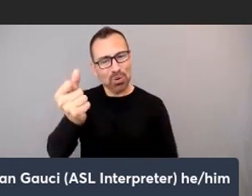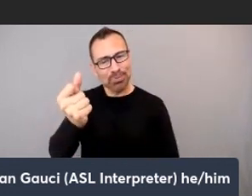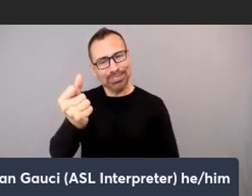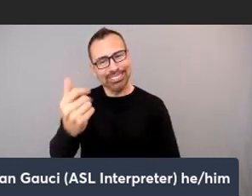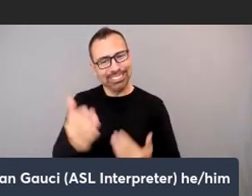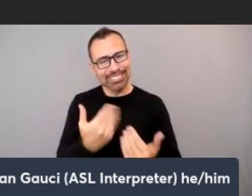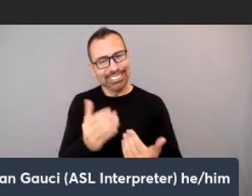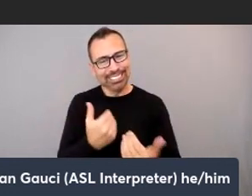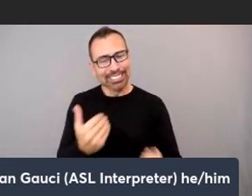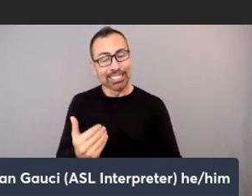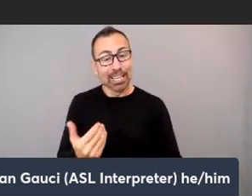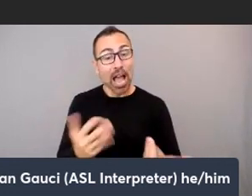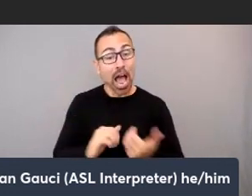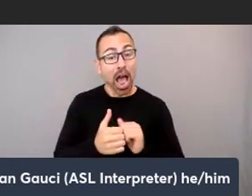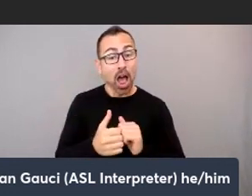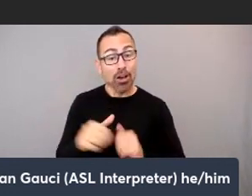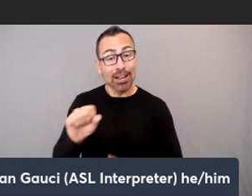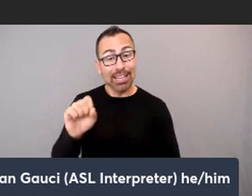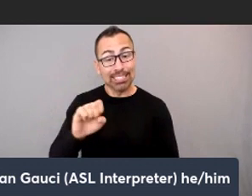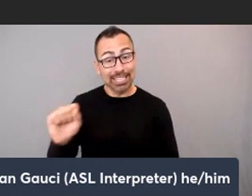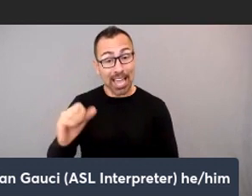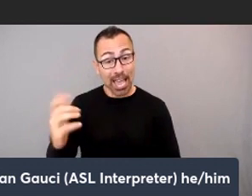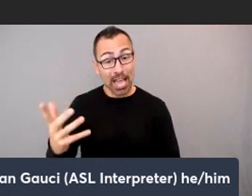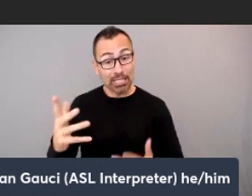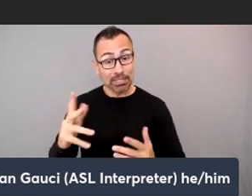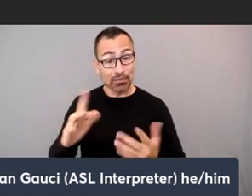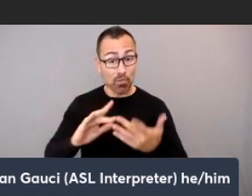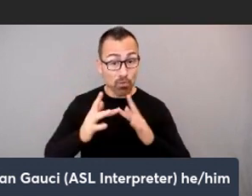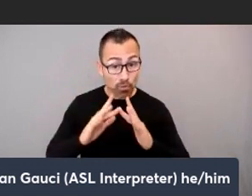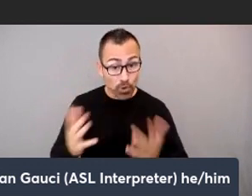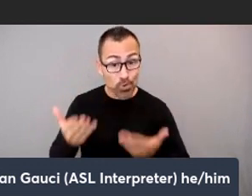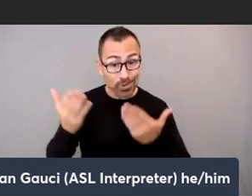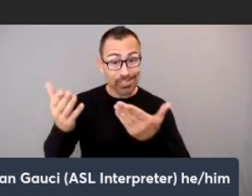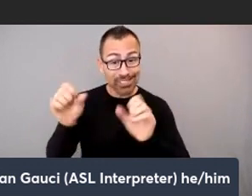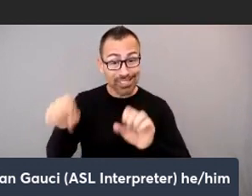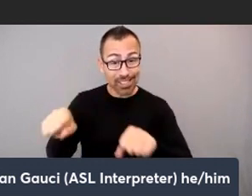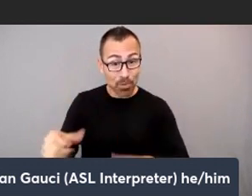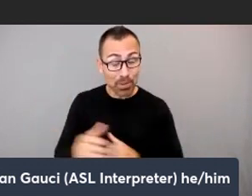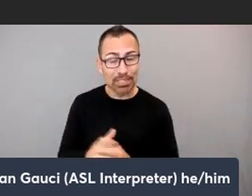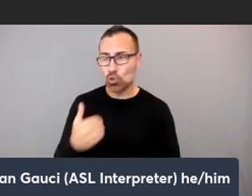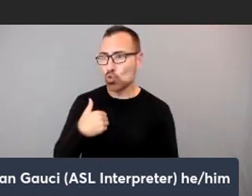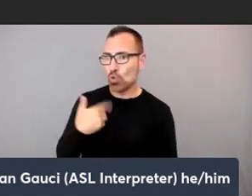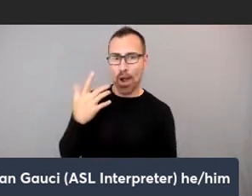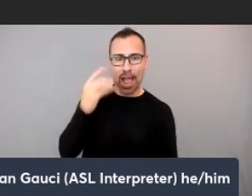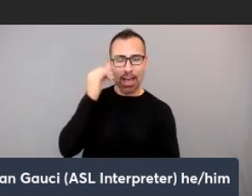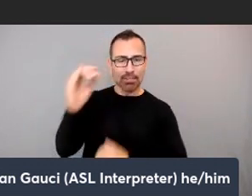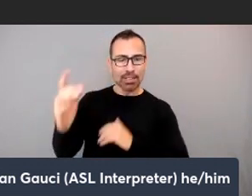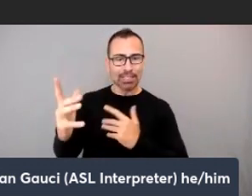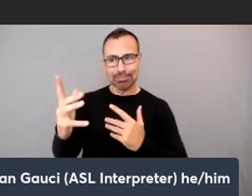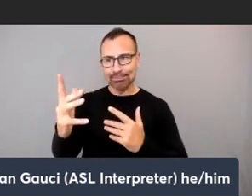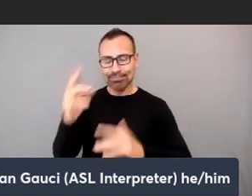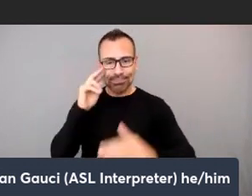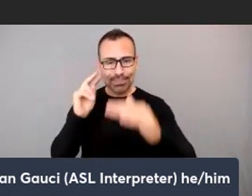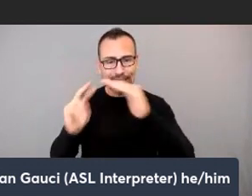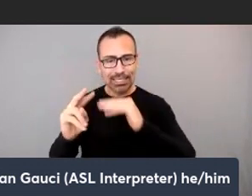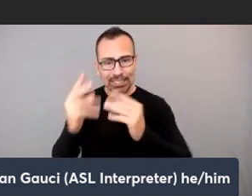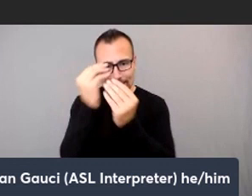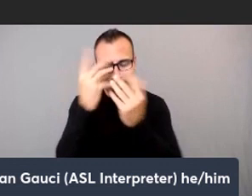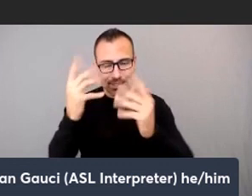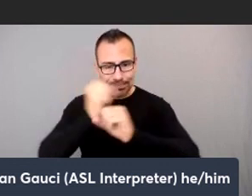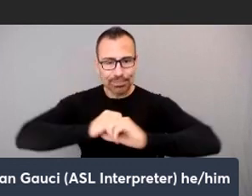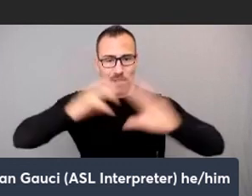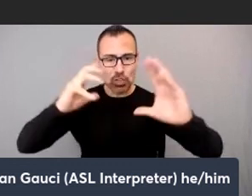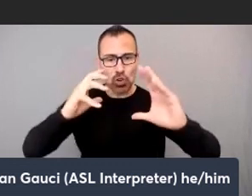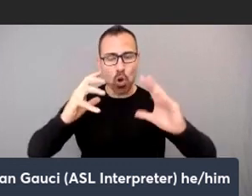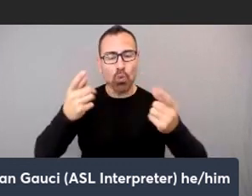get insights into what's happening with your deliverability. You can see the full funnel end to end, everything from how many emails you send to how many actually